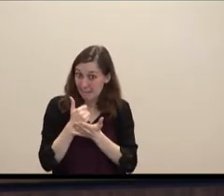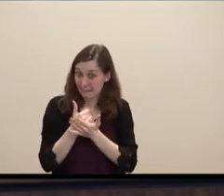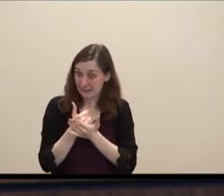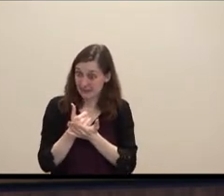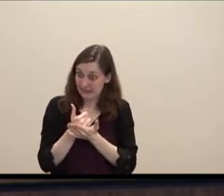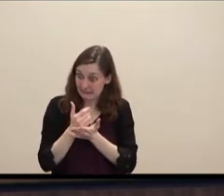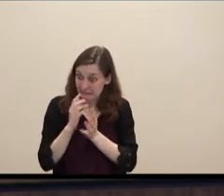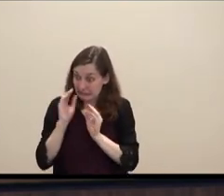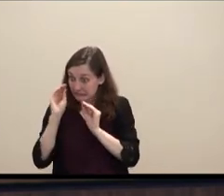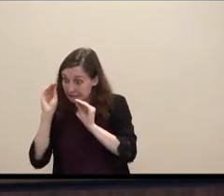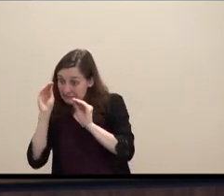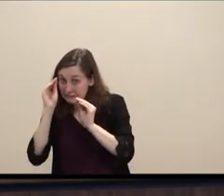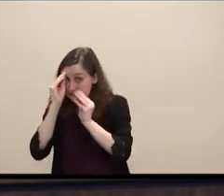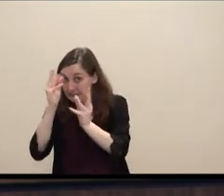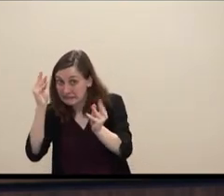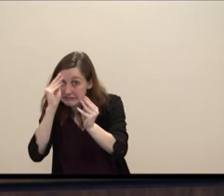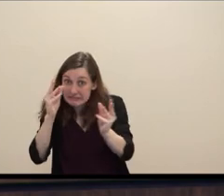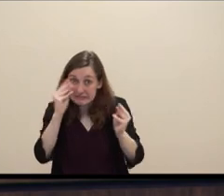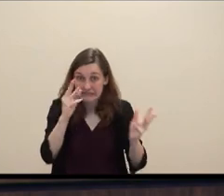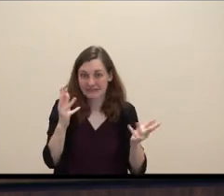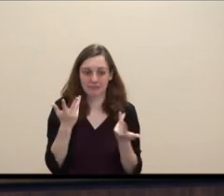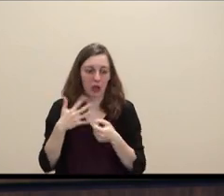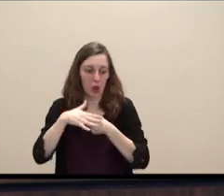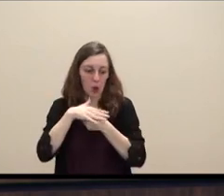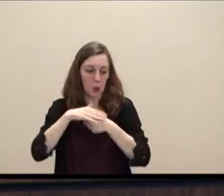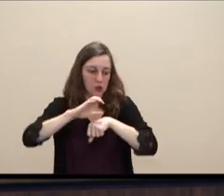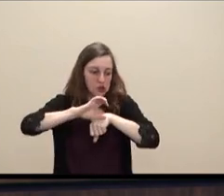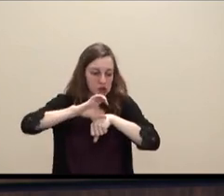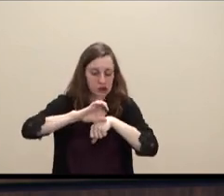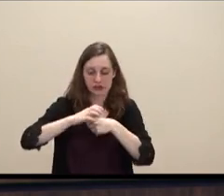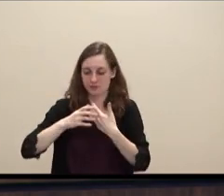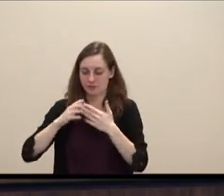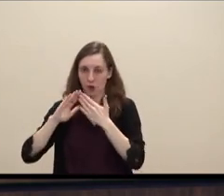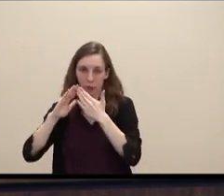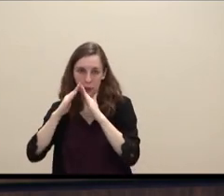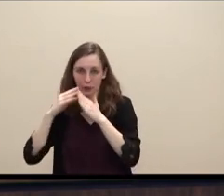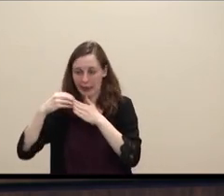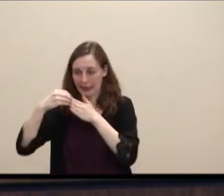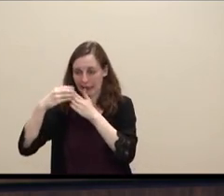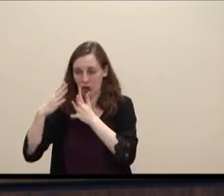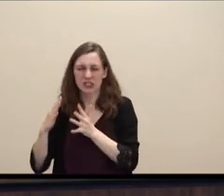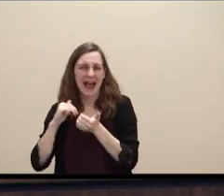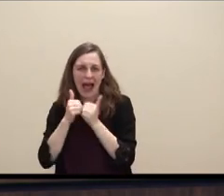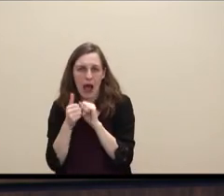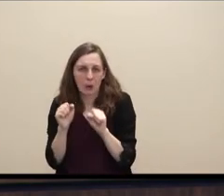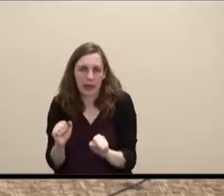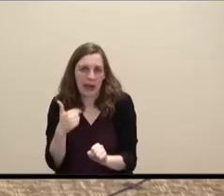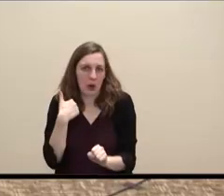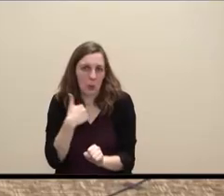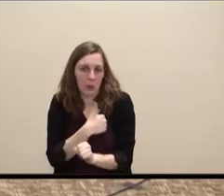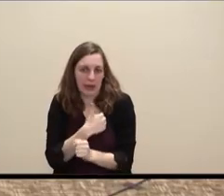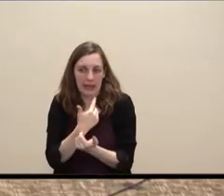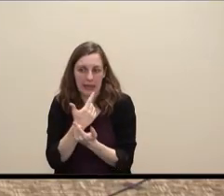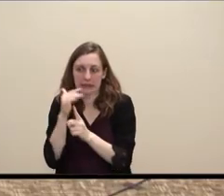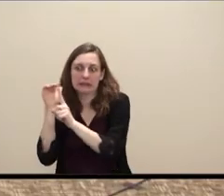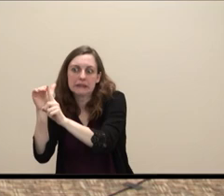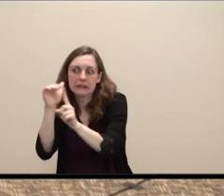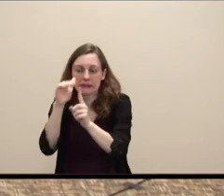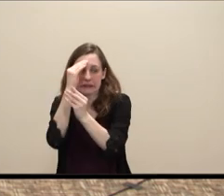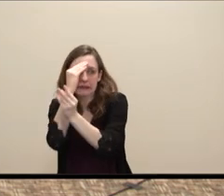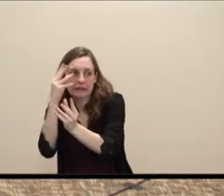churches, community leaders that we know. Is there a way that we could? Mr. Woodchuck, where are you? You have those flyers, correct, that we could get to